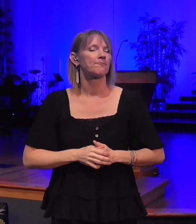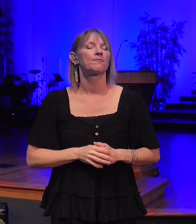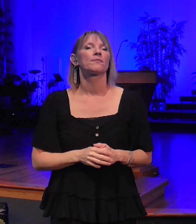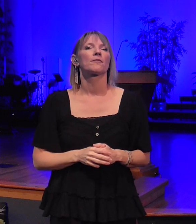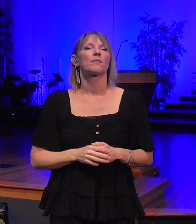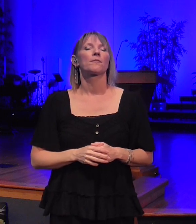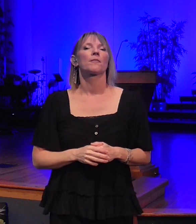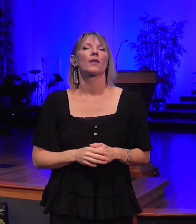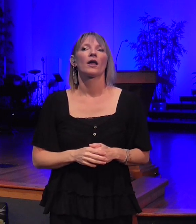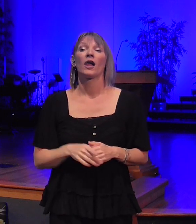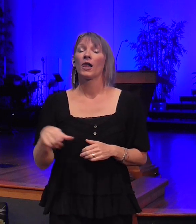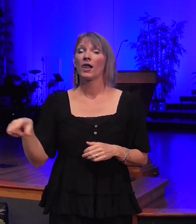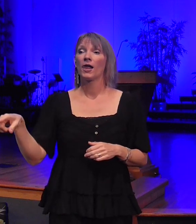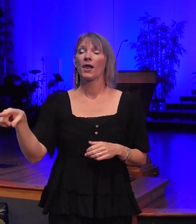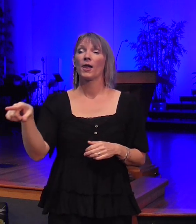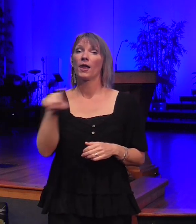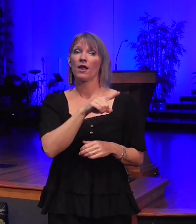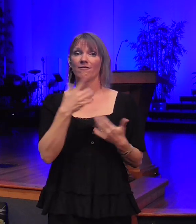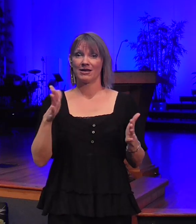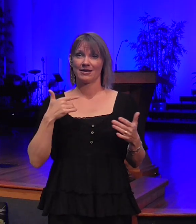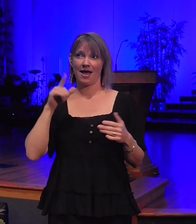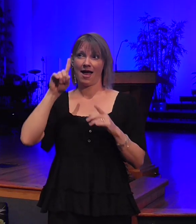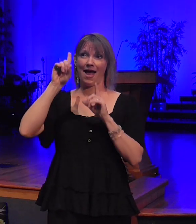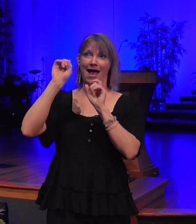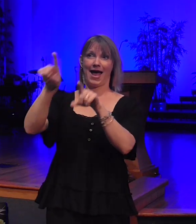Have you ever asked the universe a question?